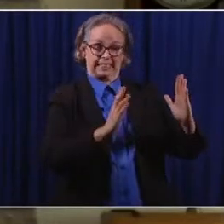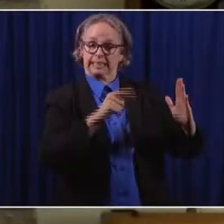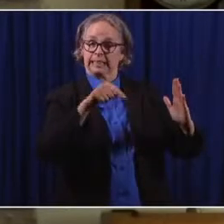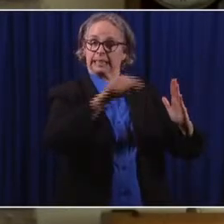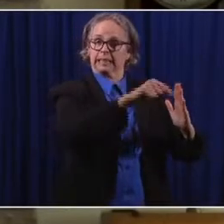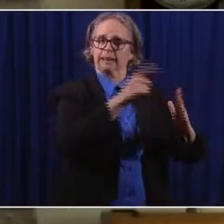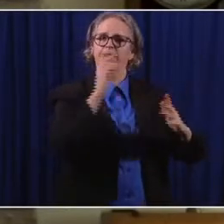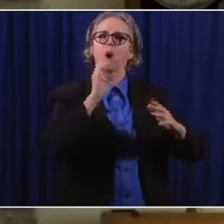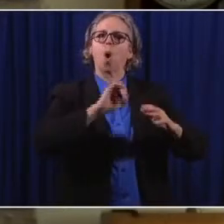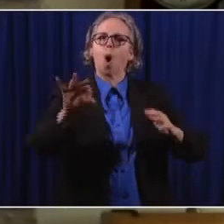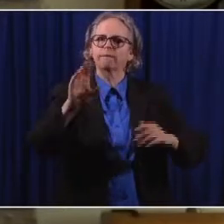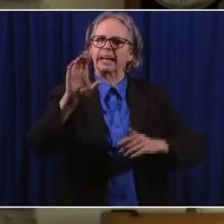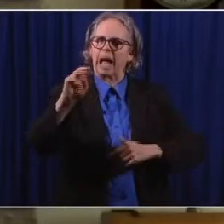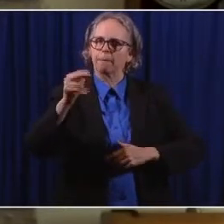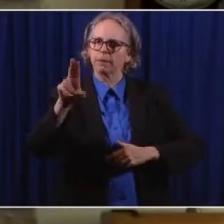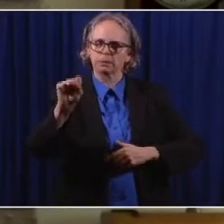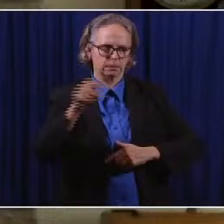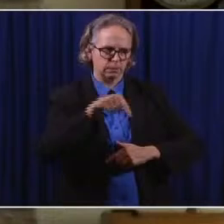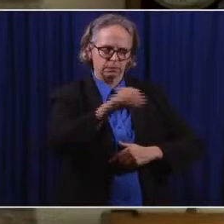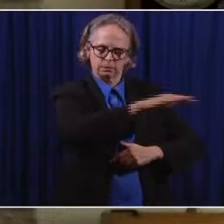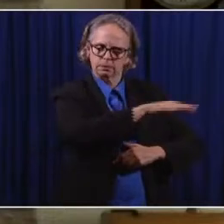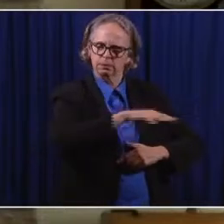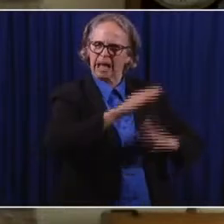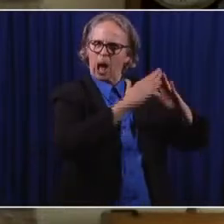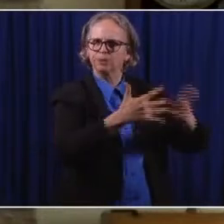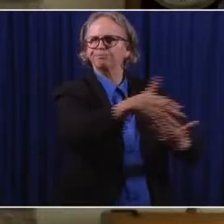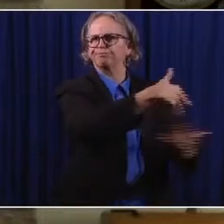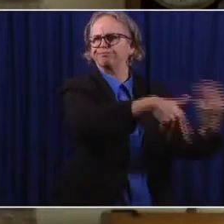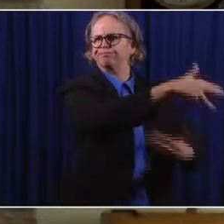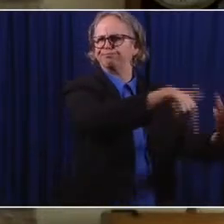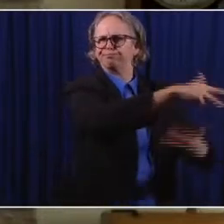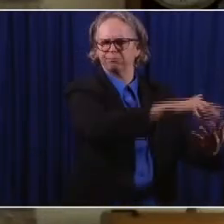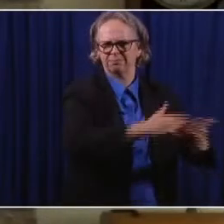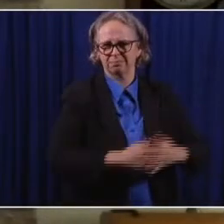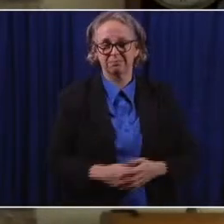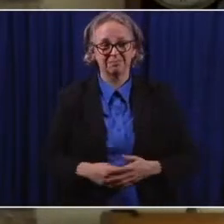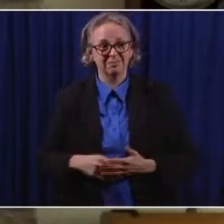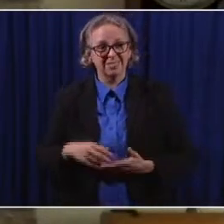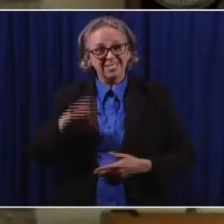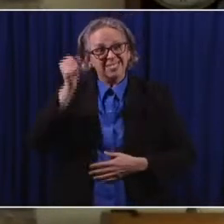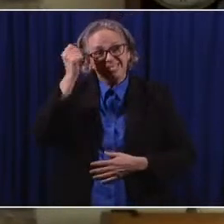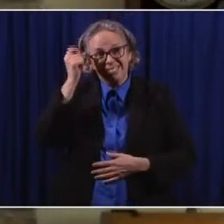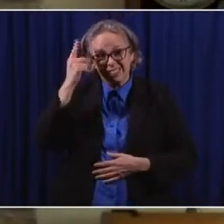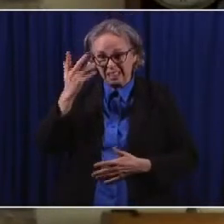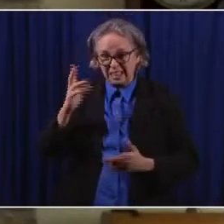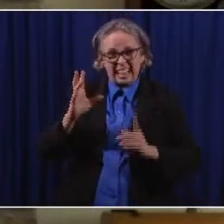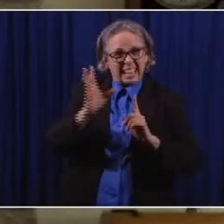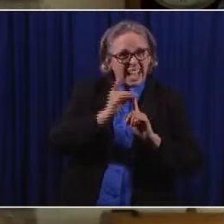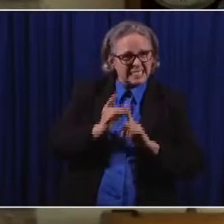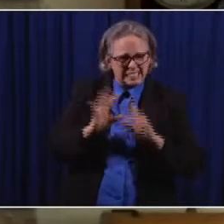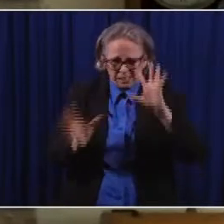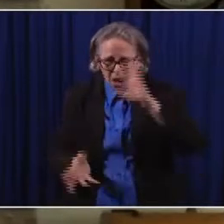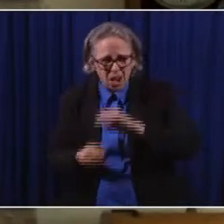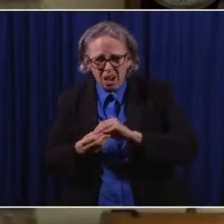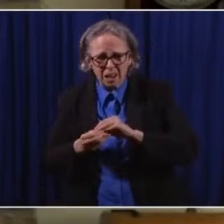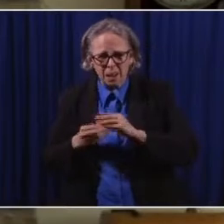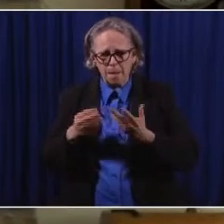housing. So far in September, 51% of Portage County's cases are in people who are younger than 29.